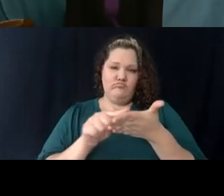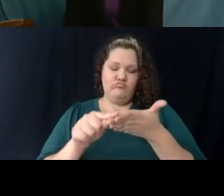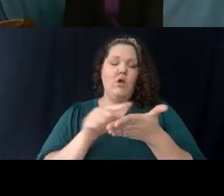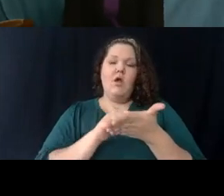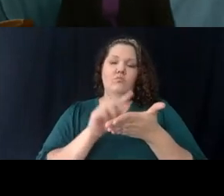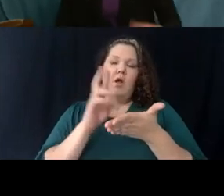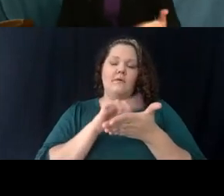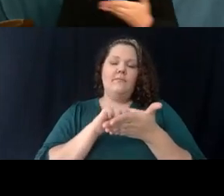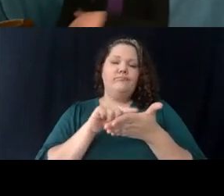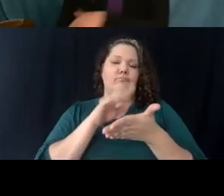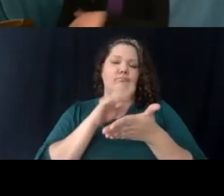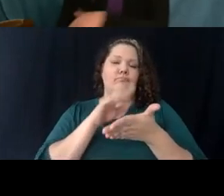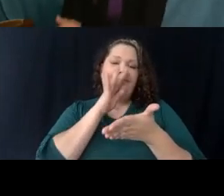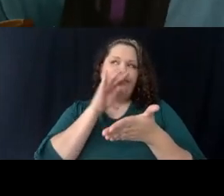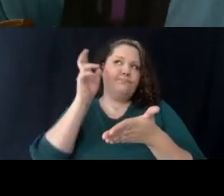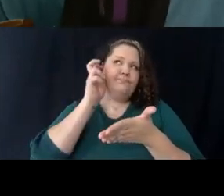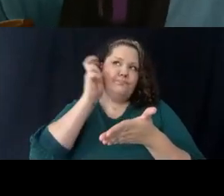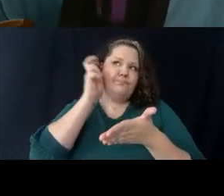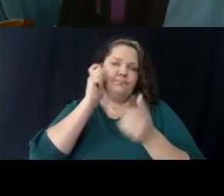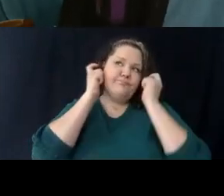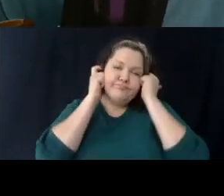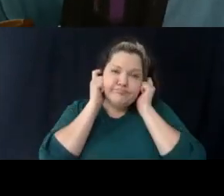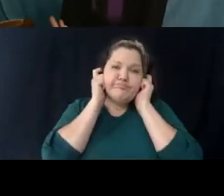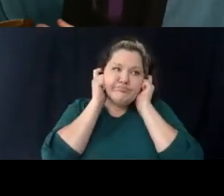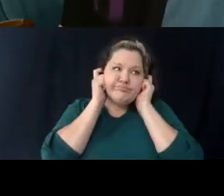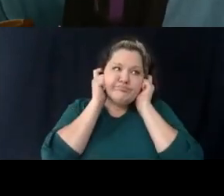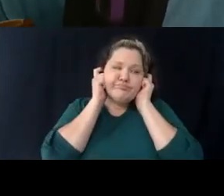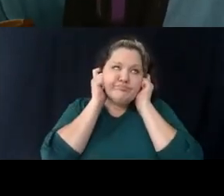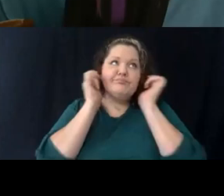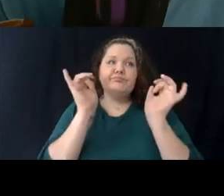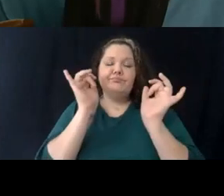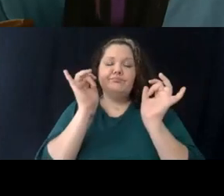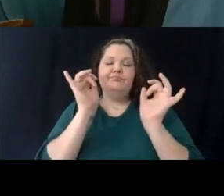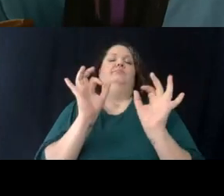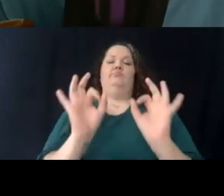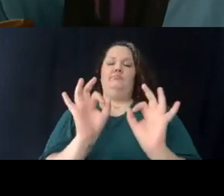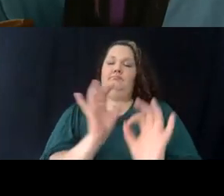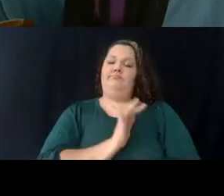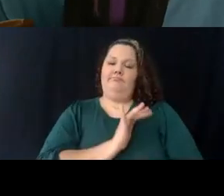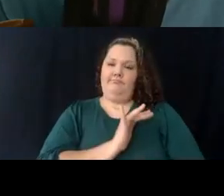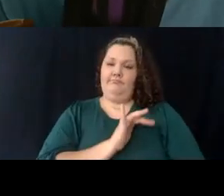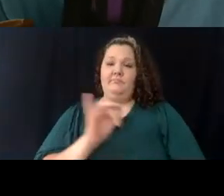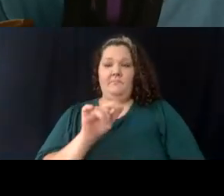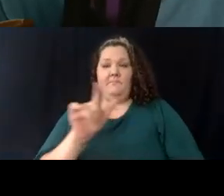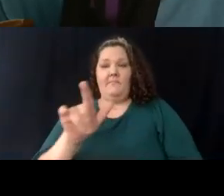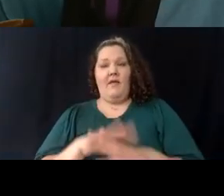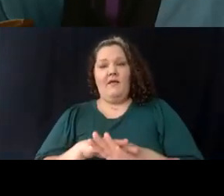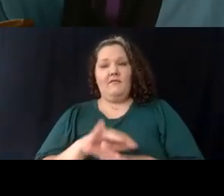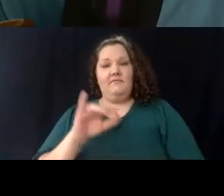place that will take text that comes up on their screen and read it out loud to them.